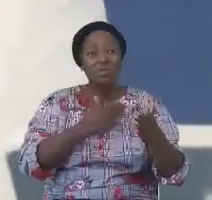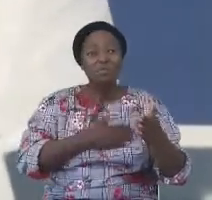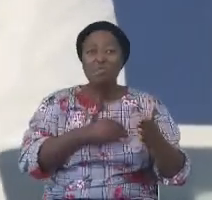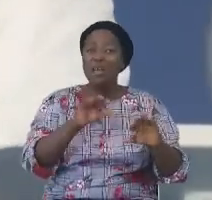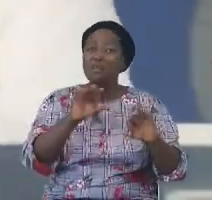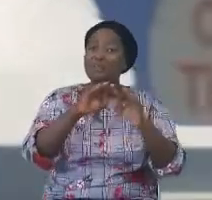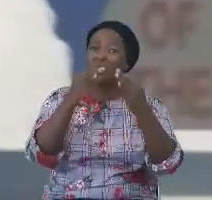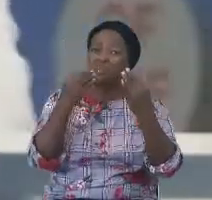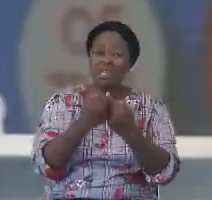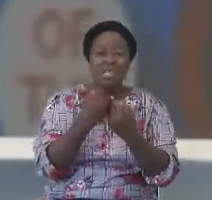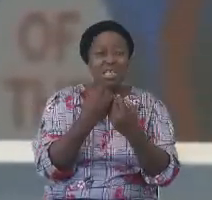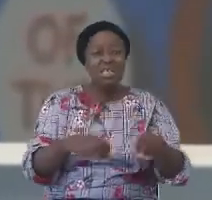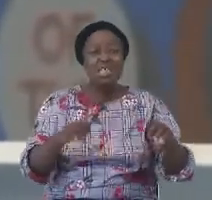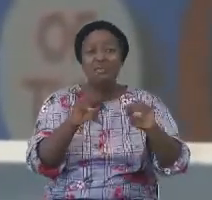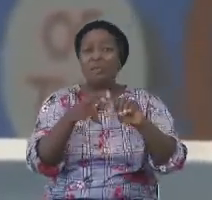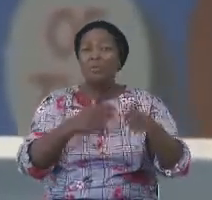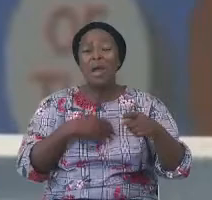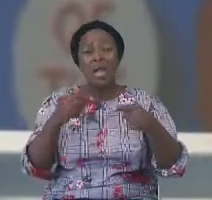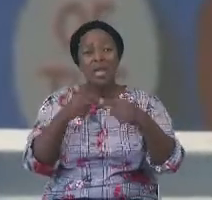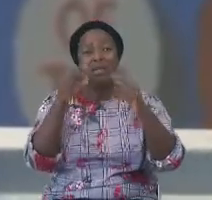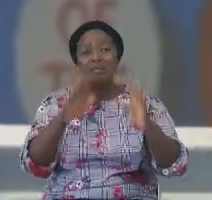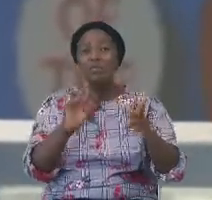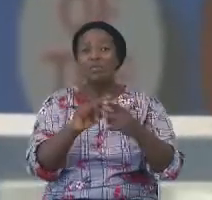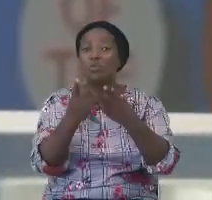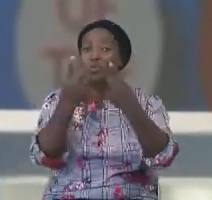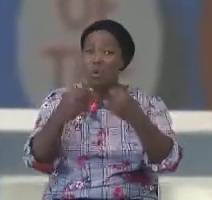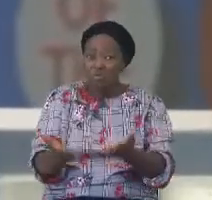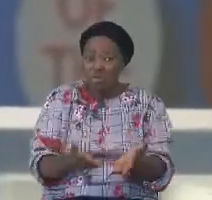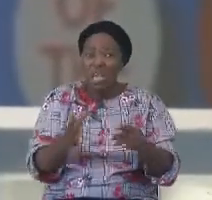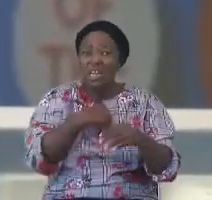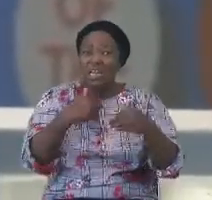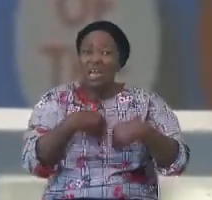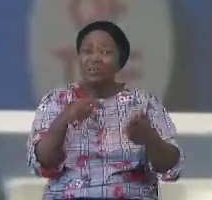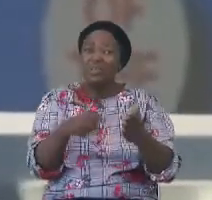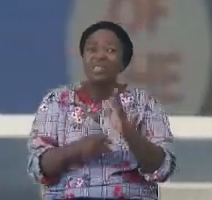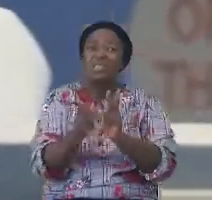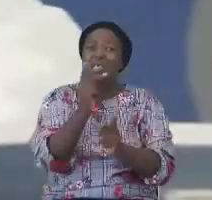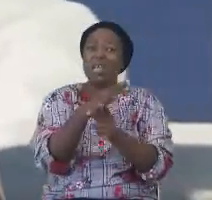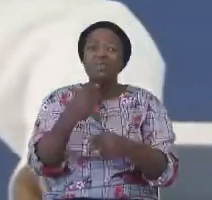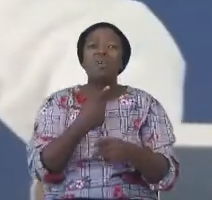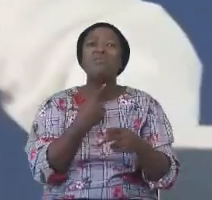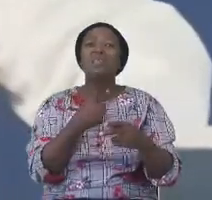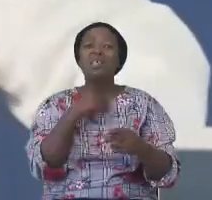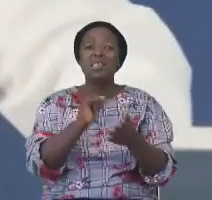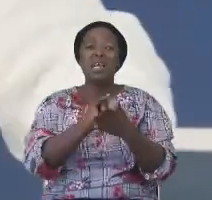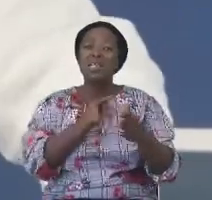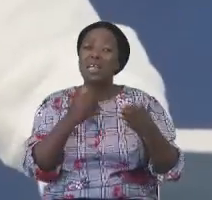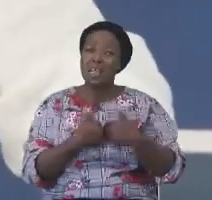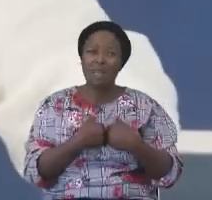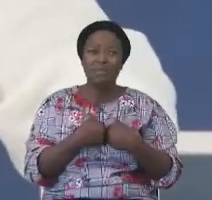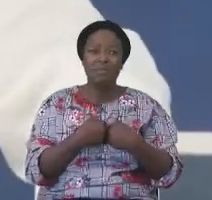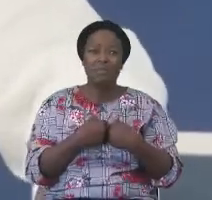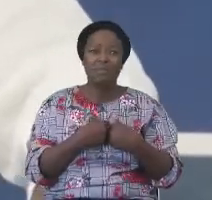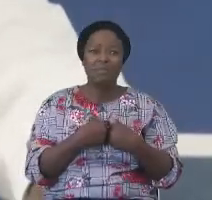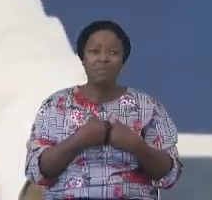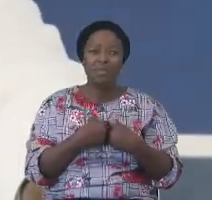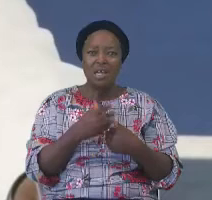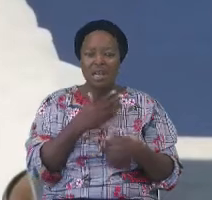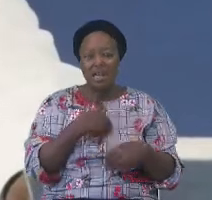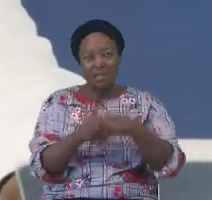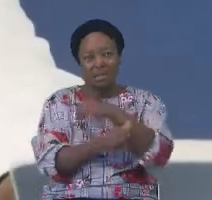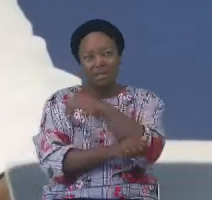not believed i don't want my relatives even my enemies to come here and have this